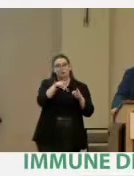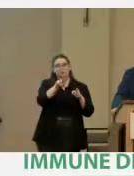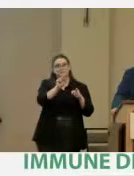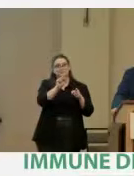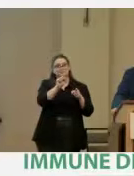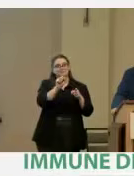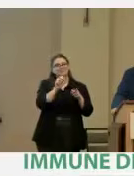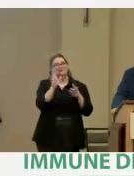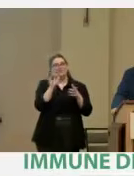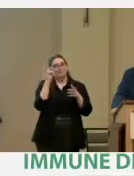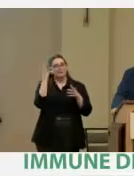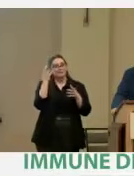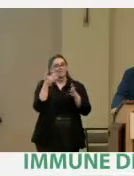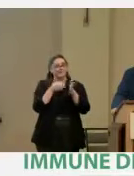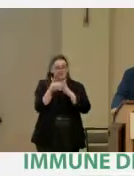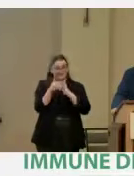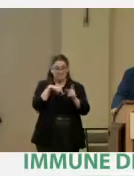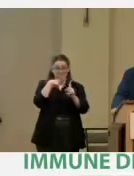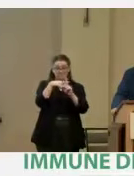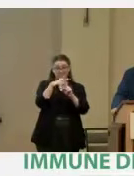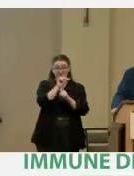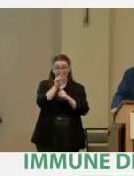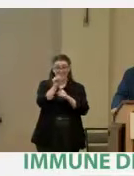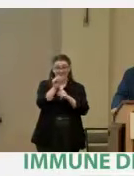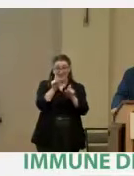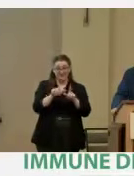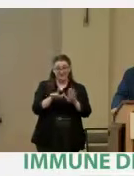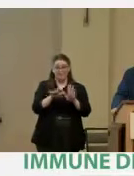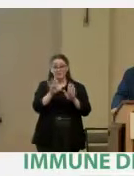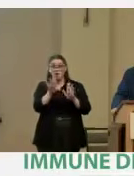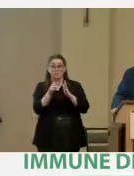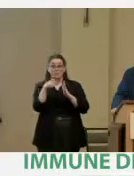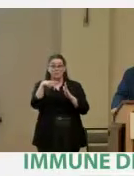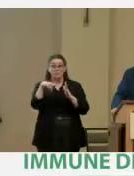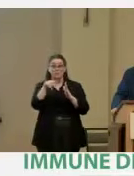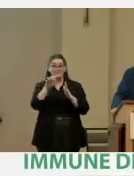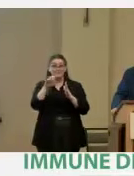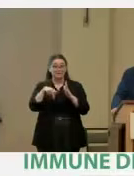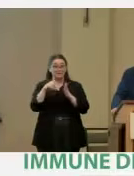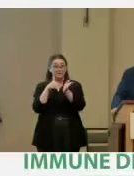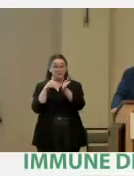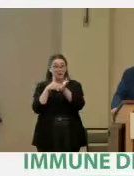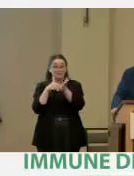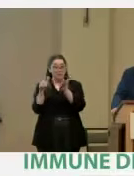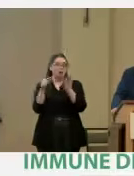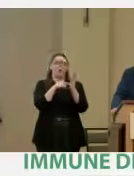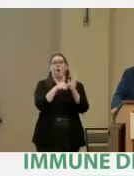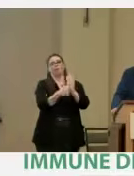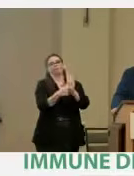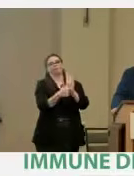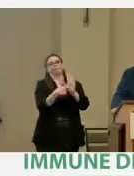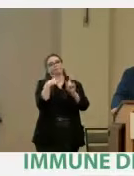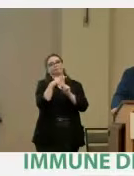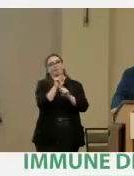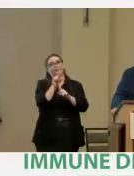lupus. So that's why when we get a positive ANA as a screen from your primary care doctor, we need to